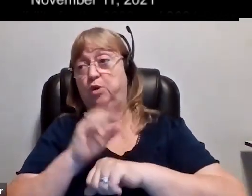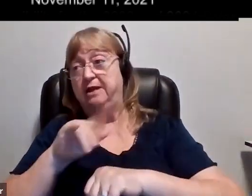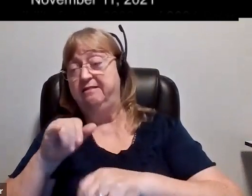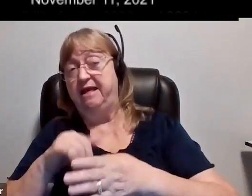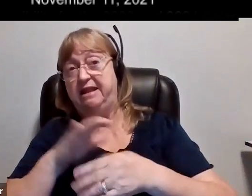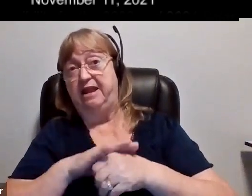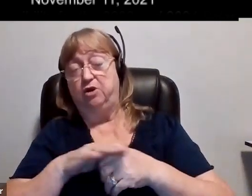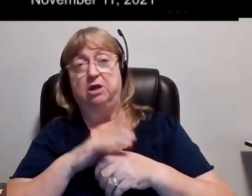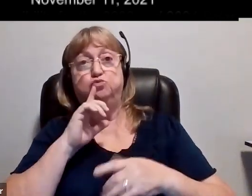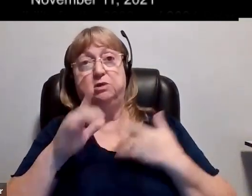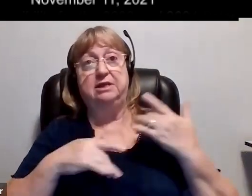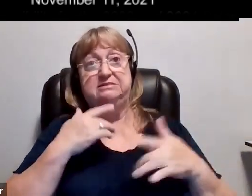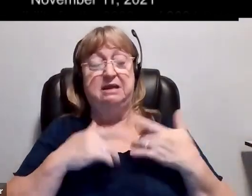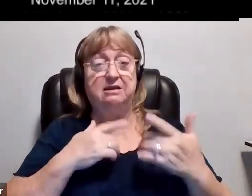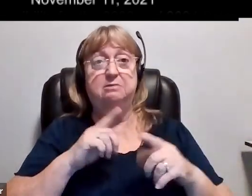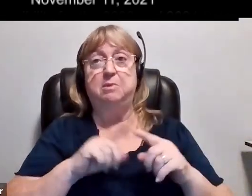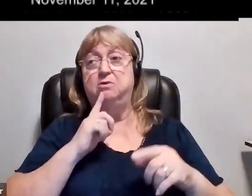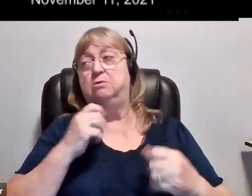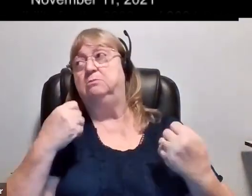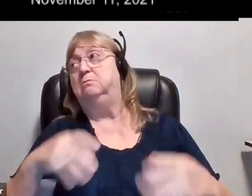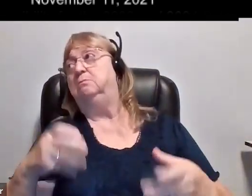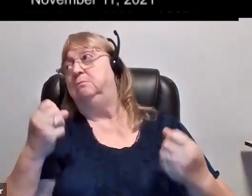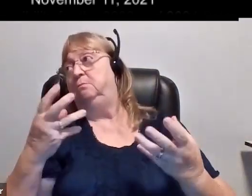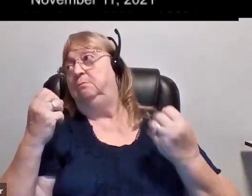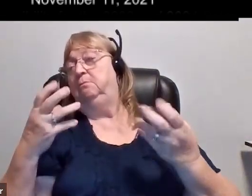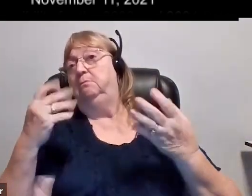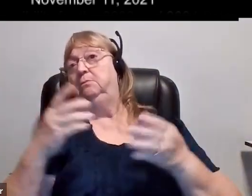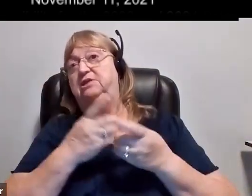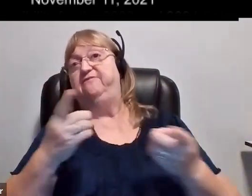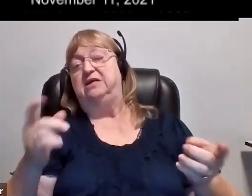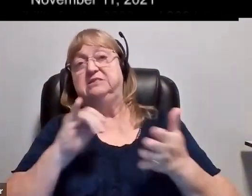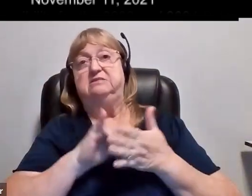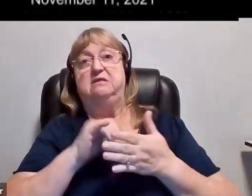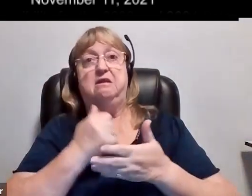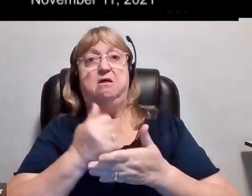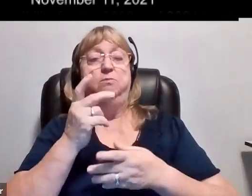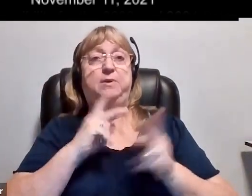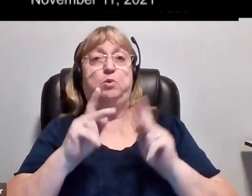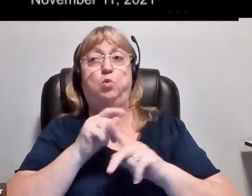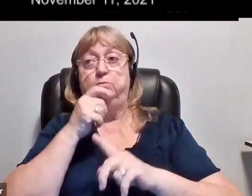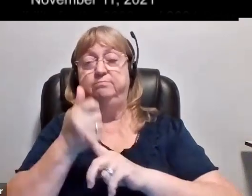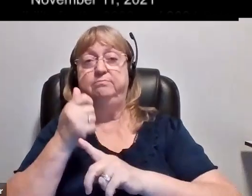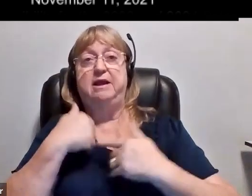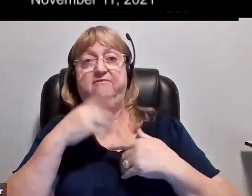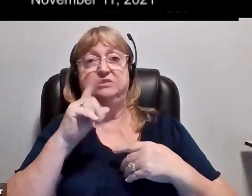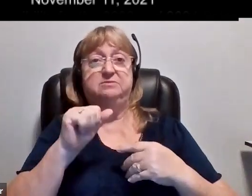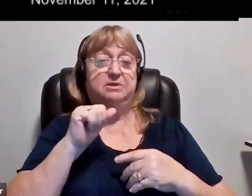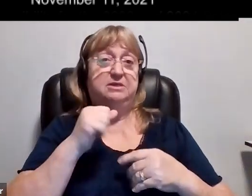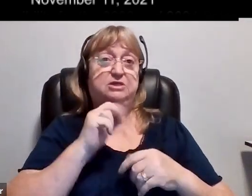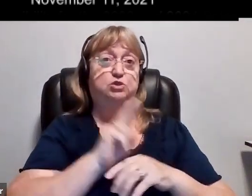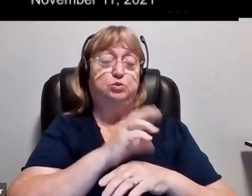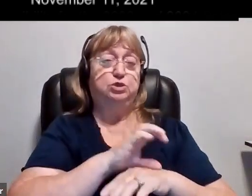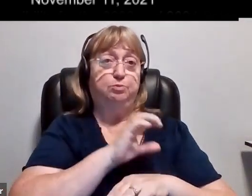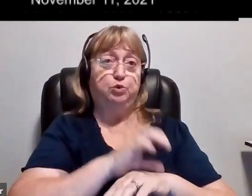way, but there are thousands and thousands of devices that help people with disabilities make use of computers. And of course, some better than others. But